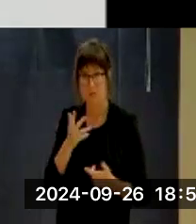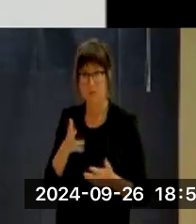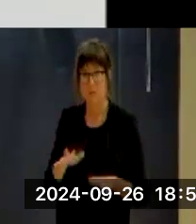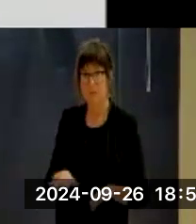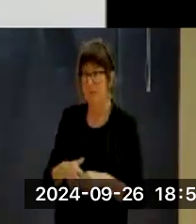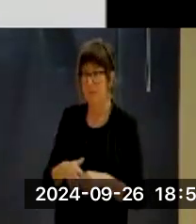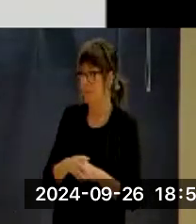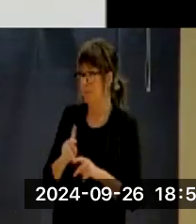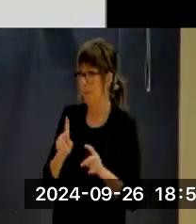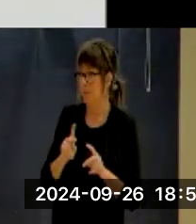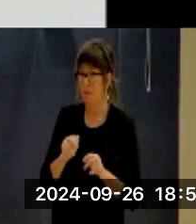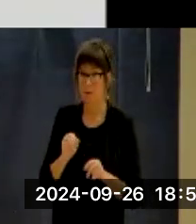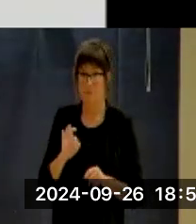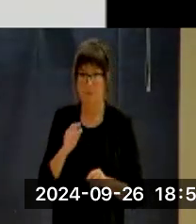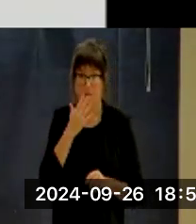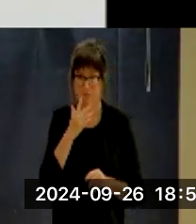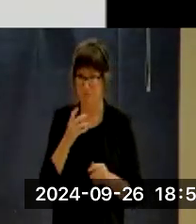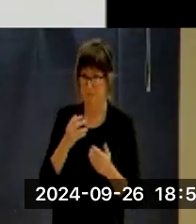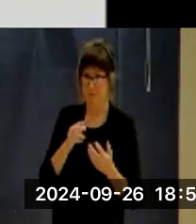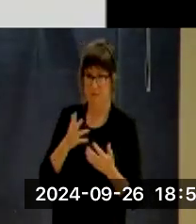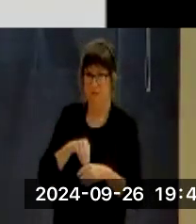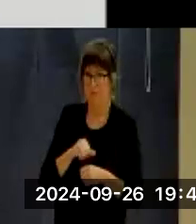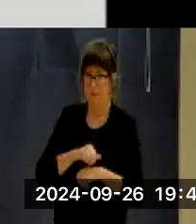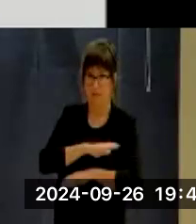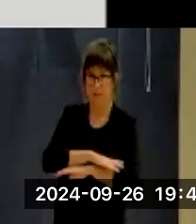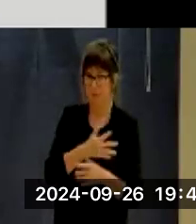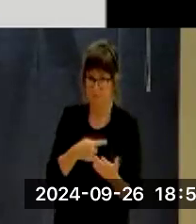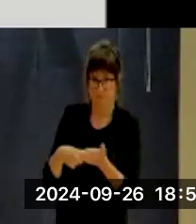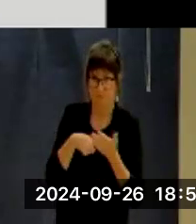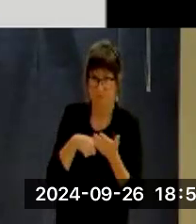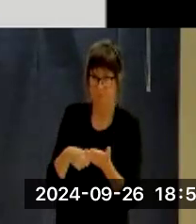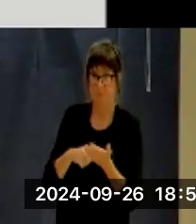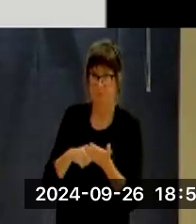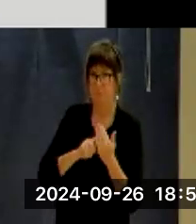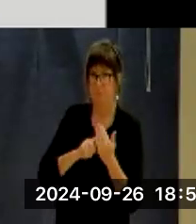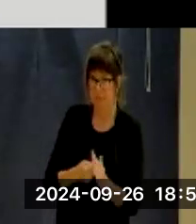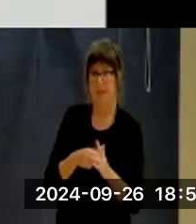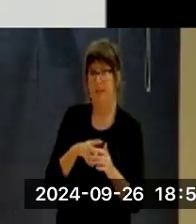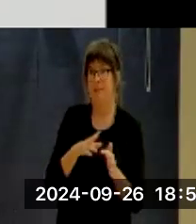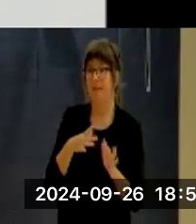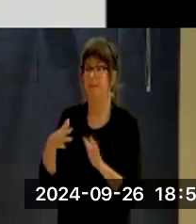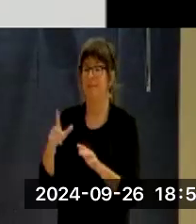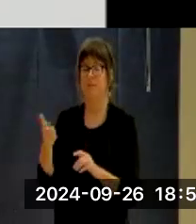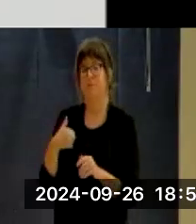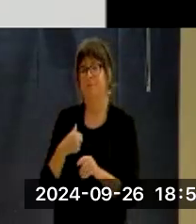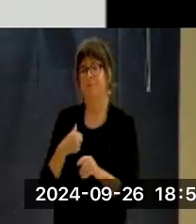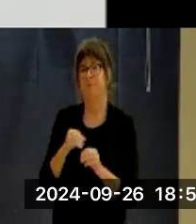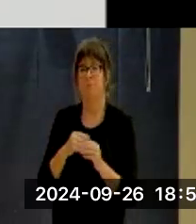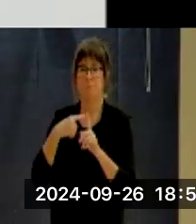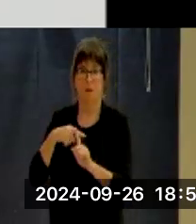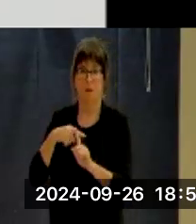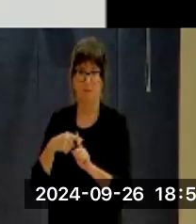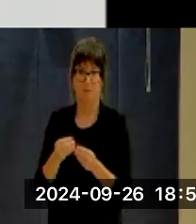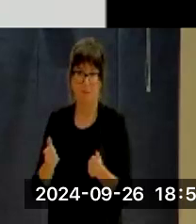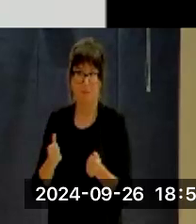being discussed from very early on, and then we can have really positive discussions about solutions that